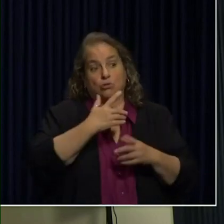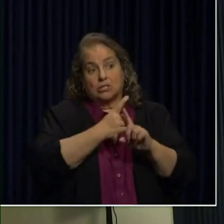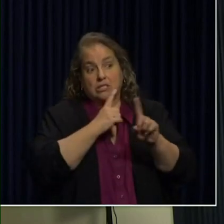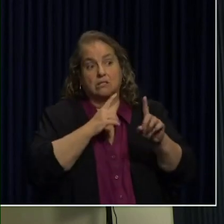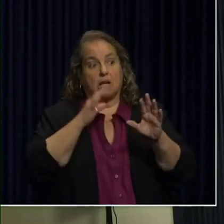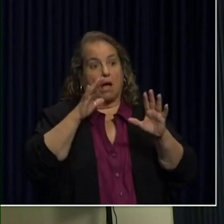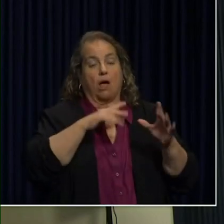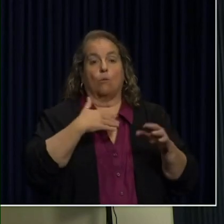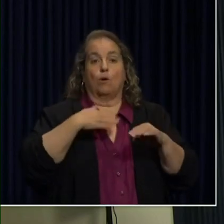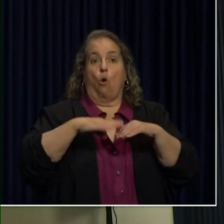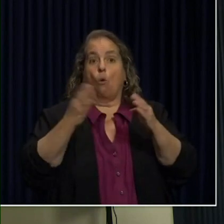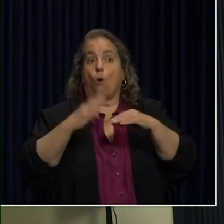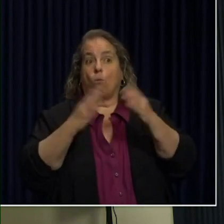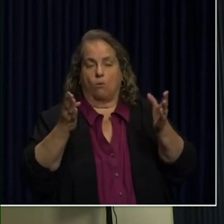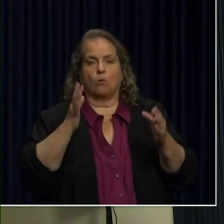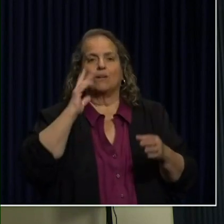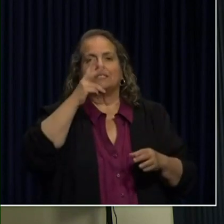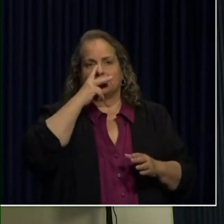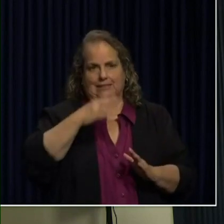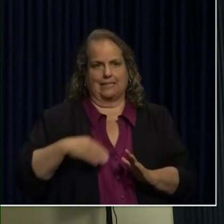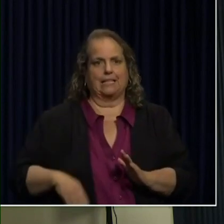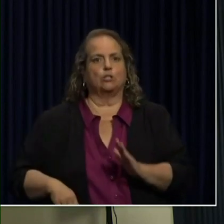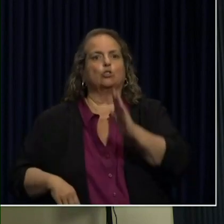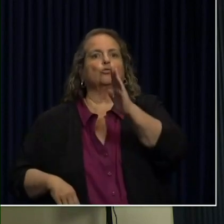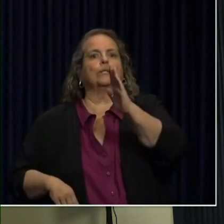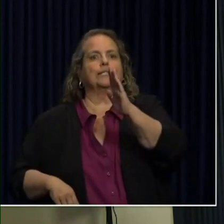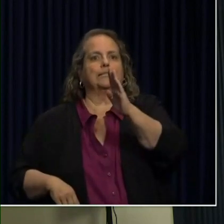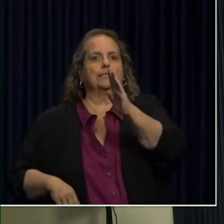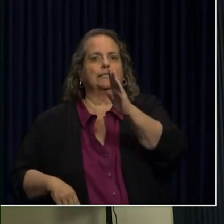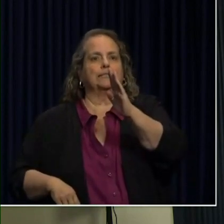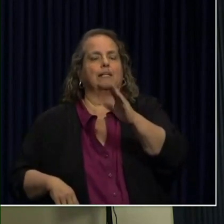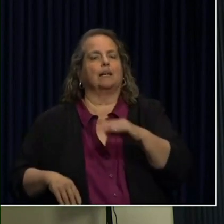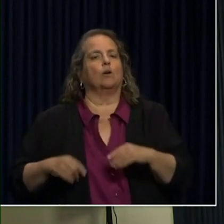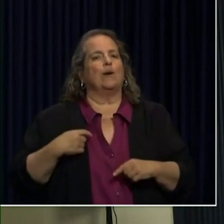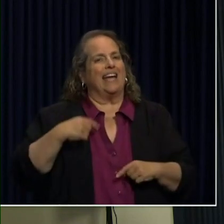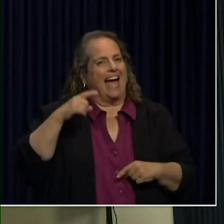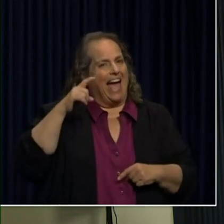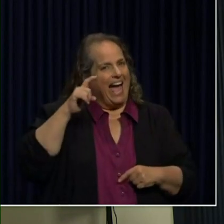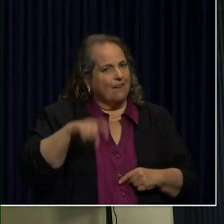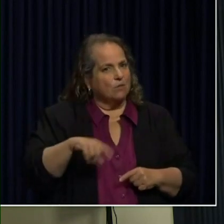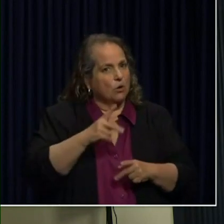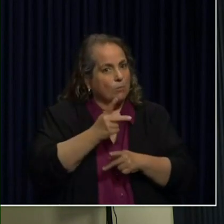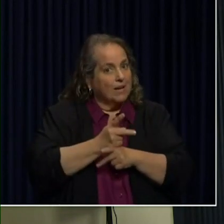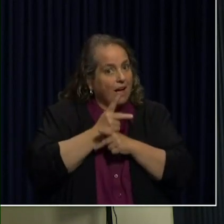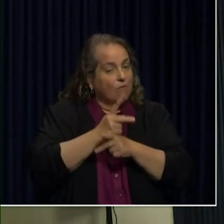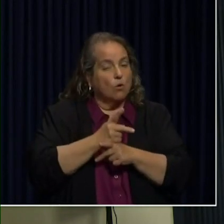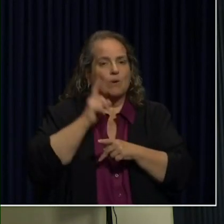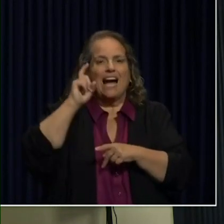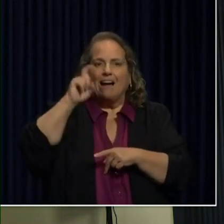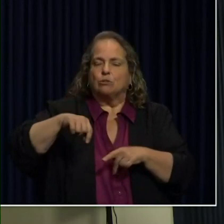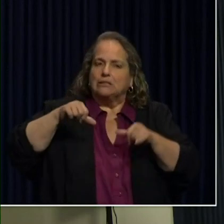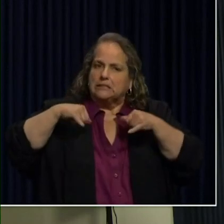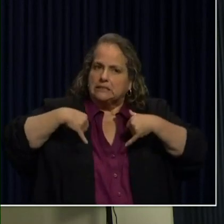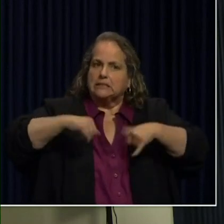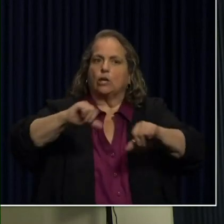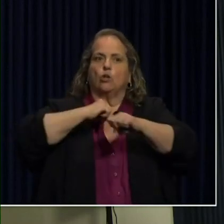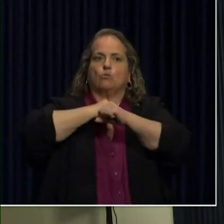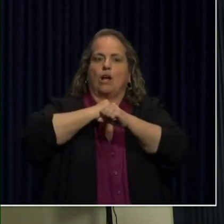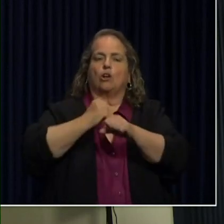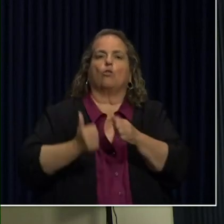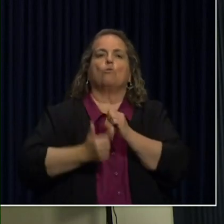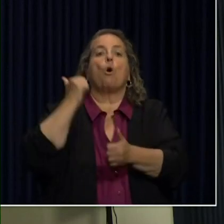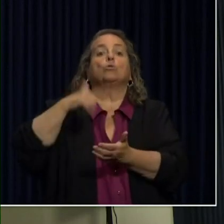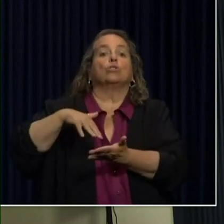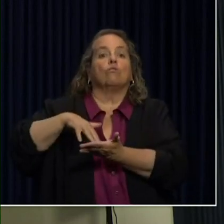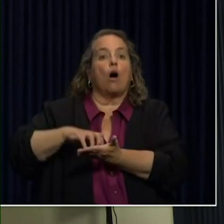community. And in order to do that with the least harm possible to people, the most vulnerable still have to be protected, and everybody else has to